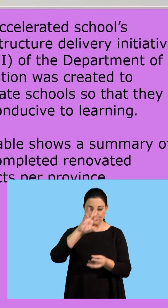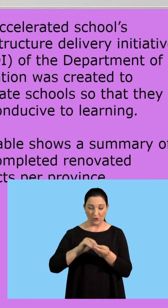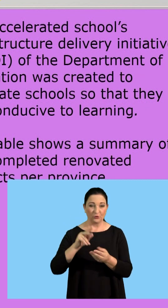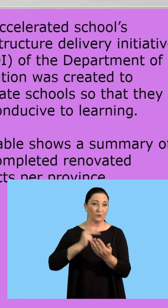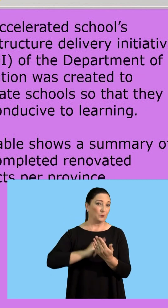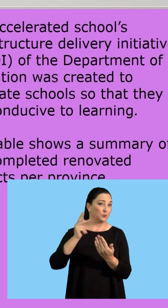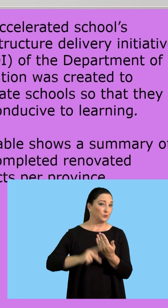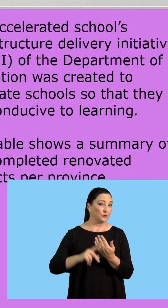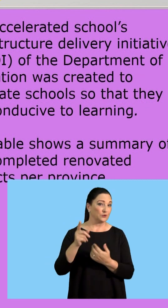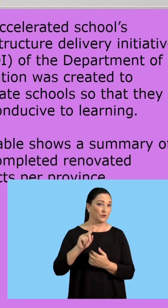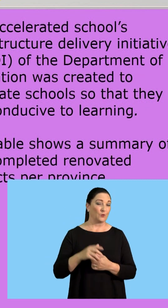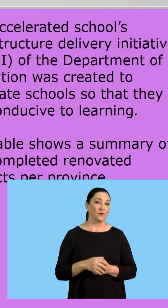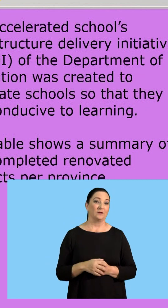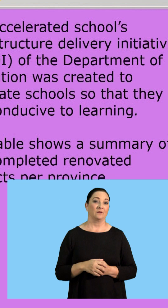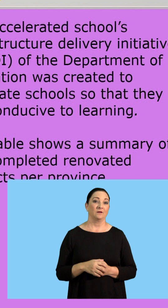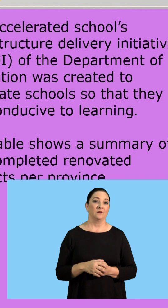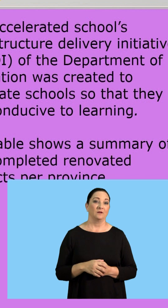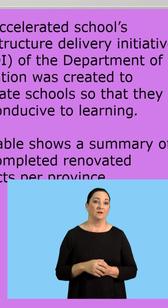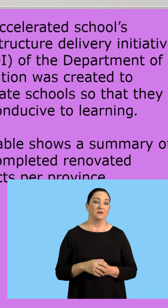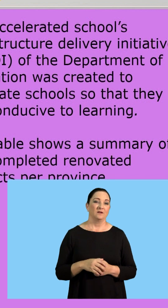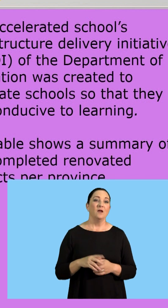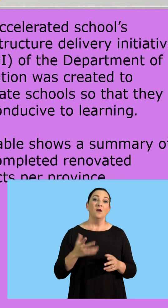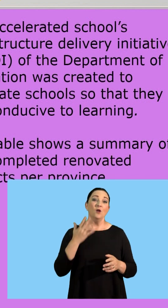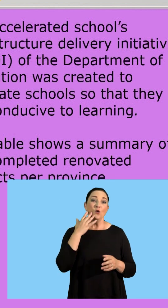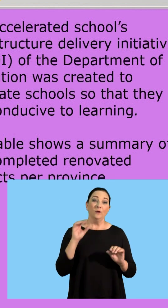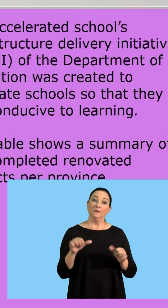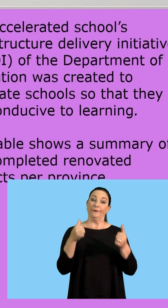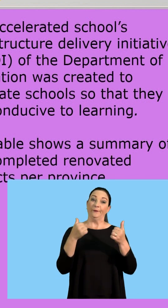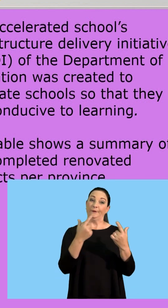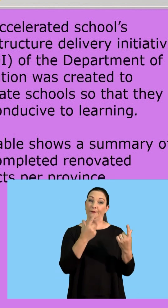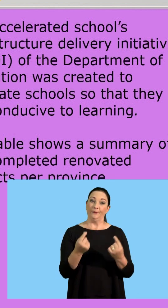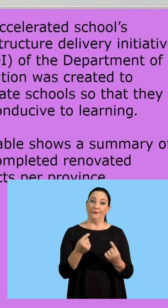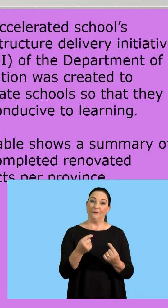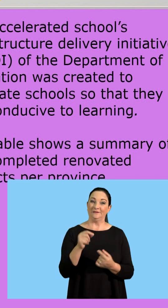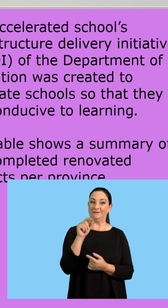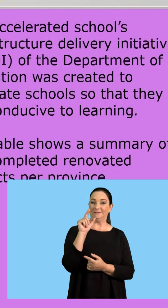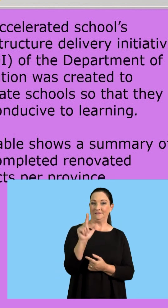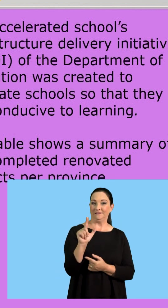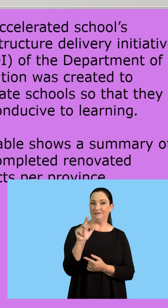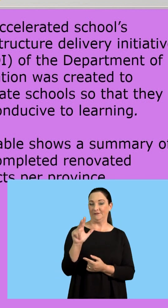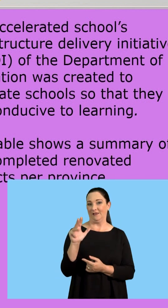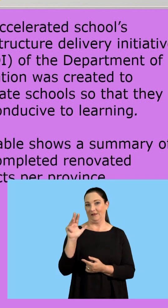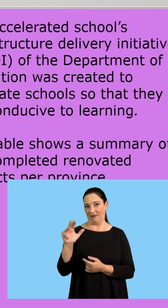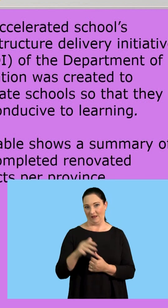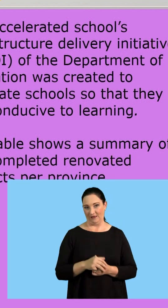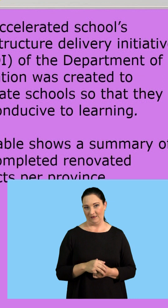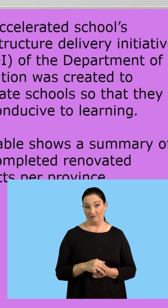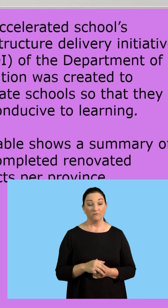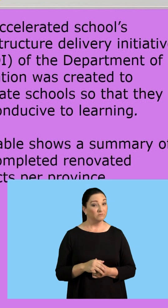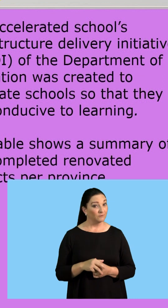in total, the number of projects here, right, that was actually, as it says, successfully done, right,